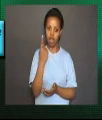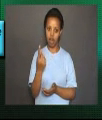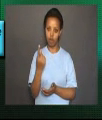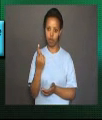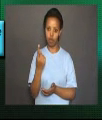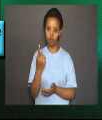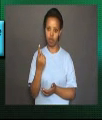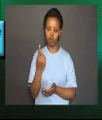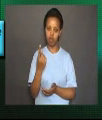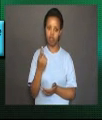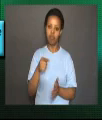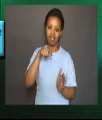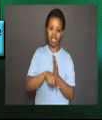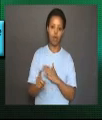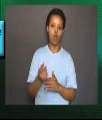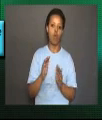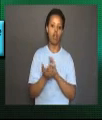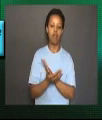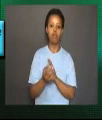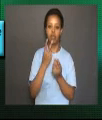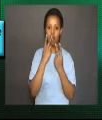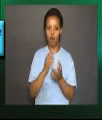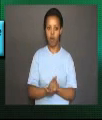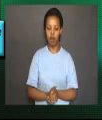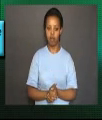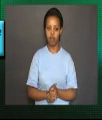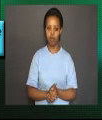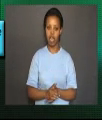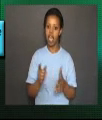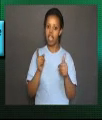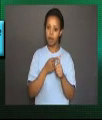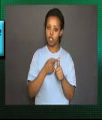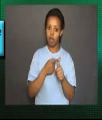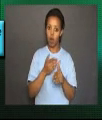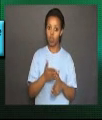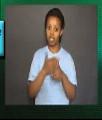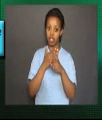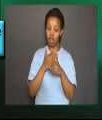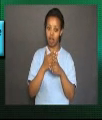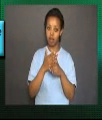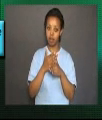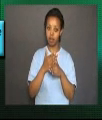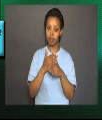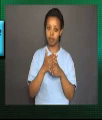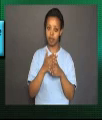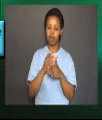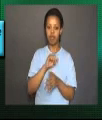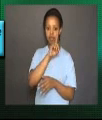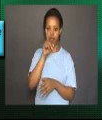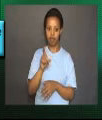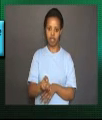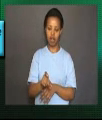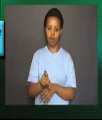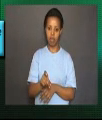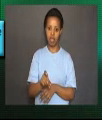in greater detail. The first step is to ask a